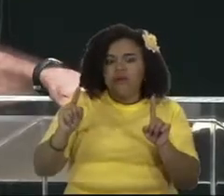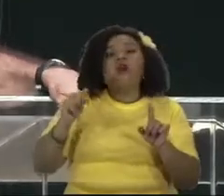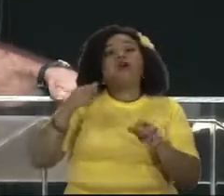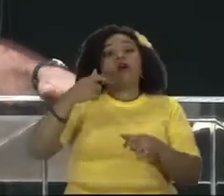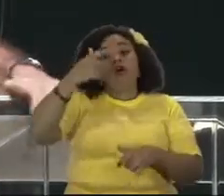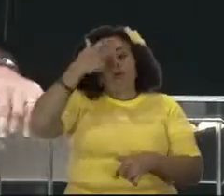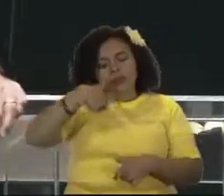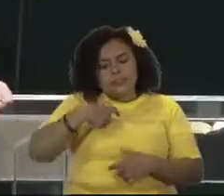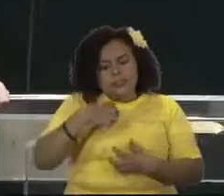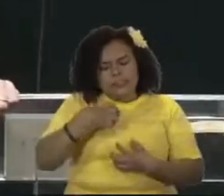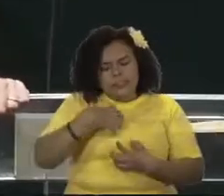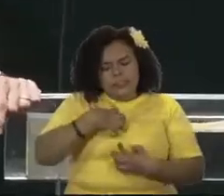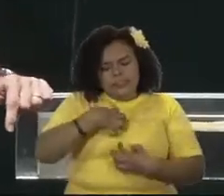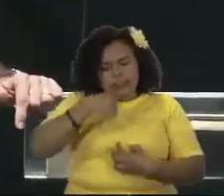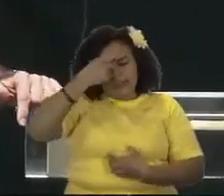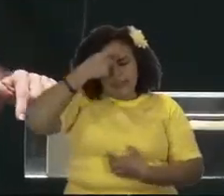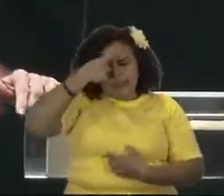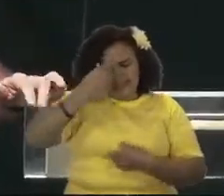prayer.